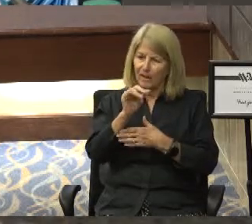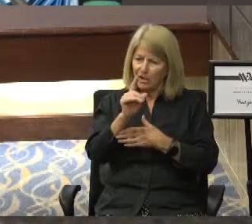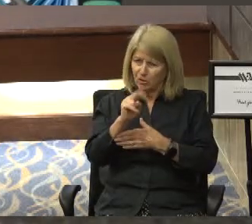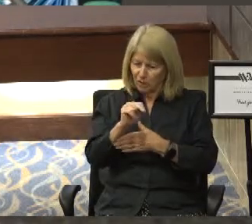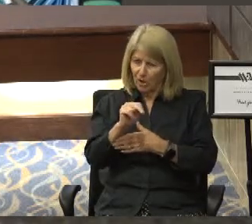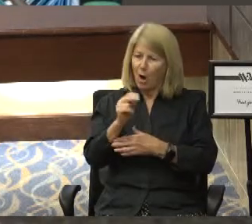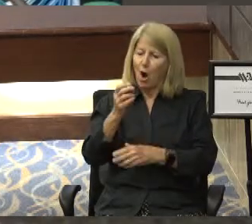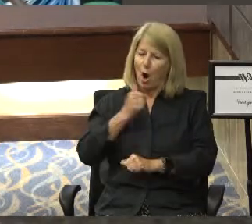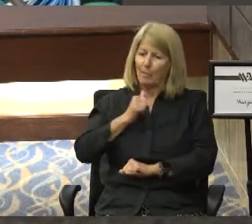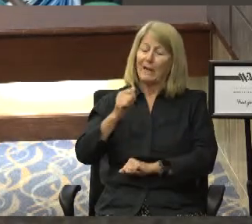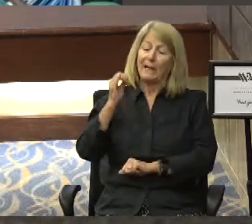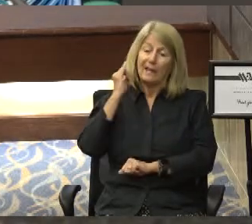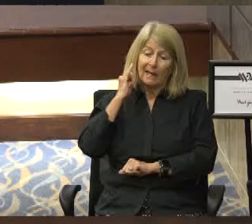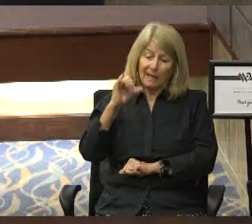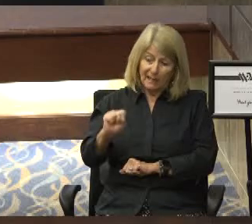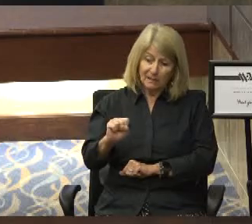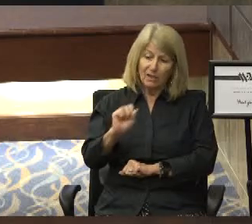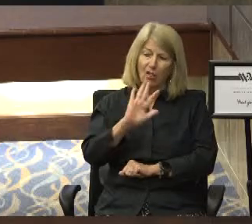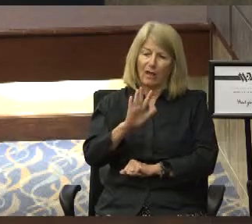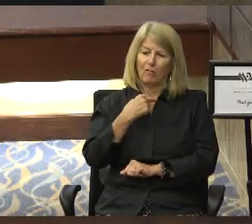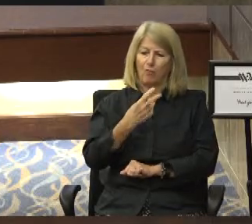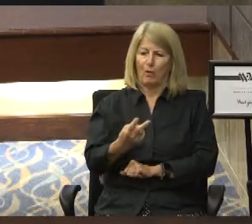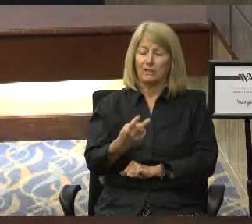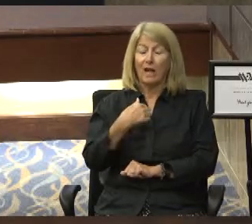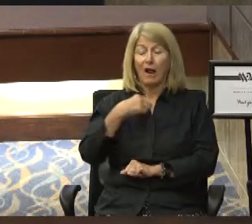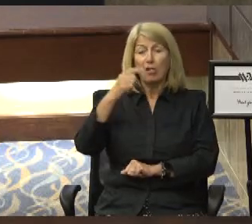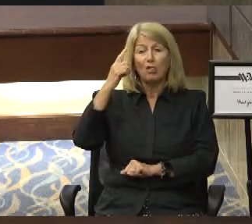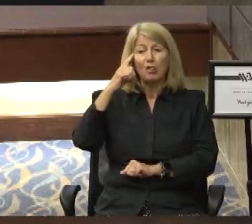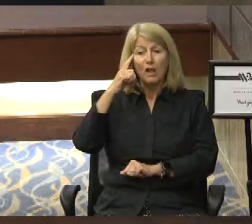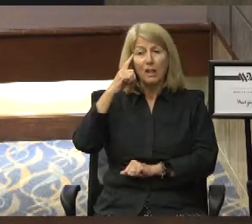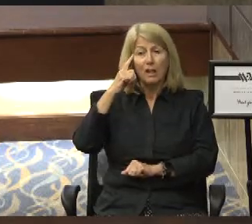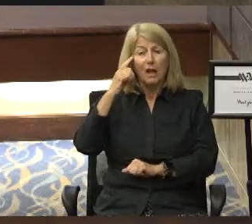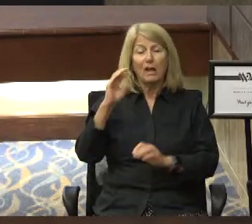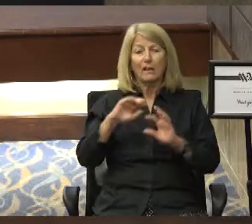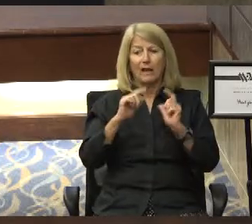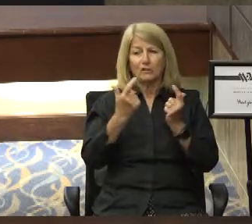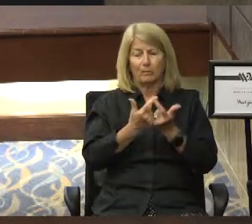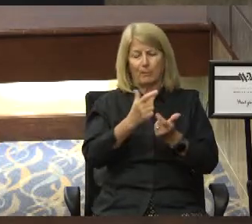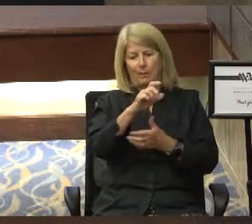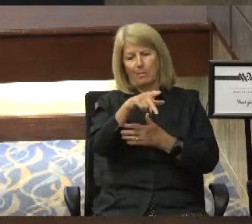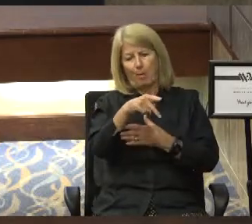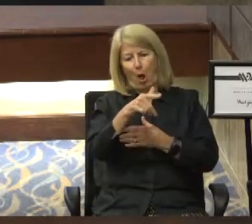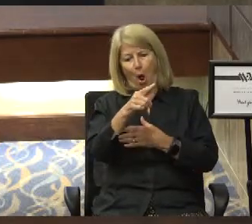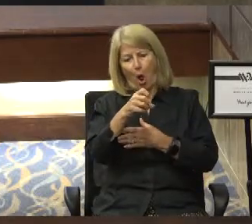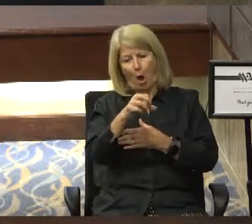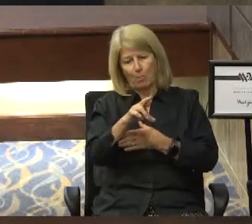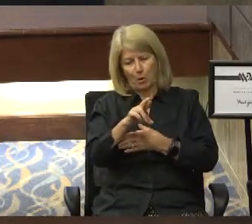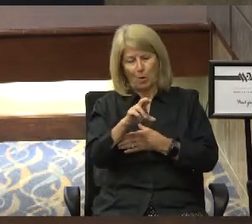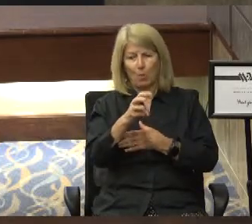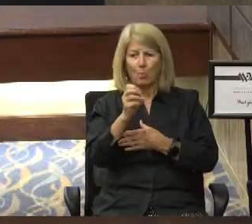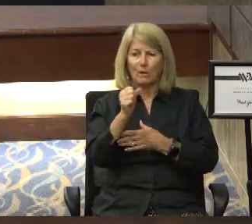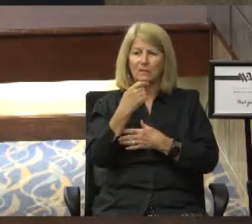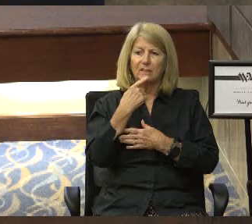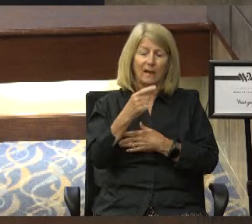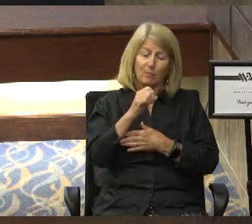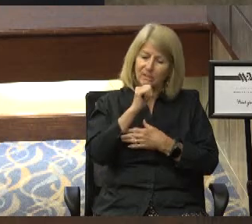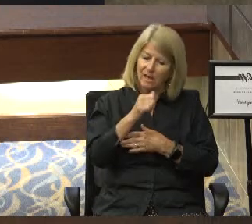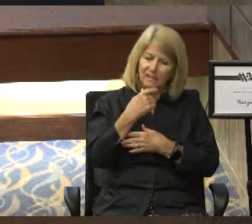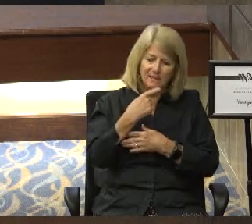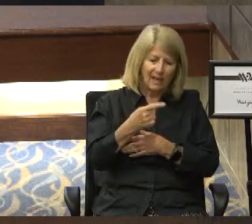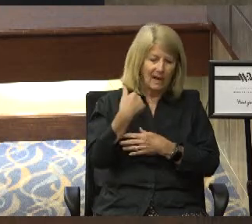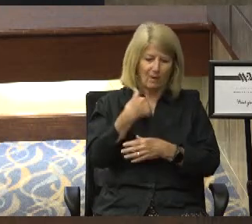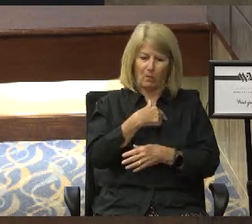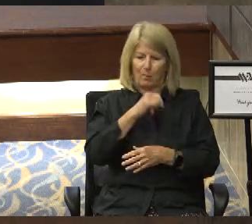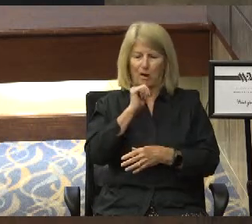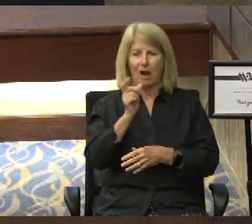their voice. If I may, I think Councilmember Palmer was saying that, wasn't saying that we weren't